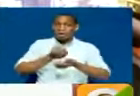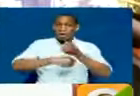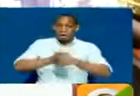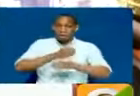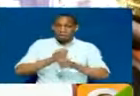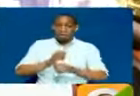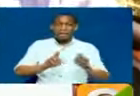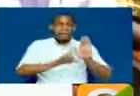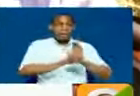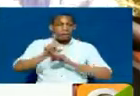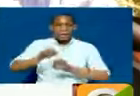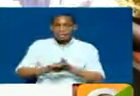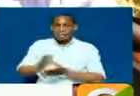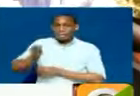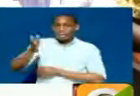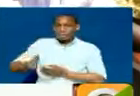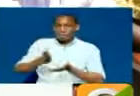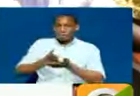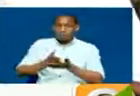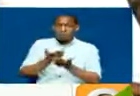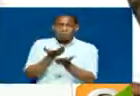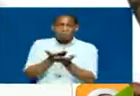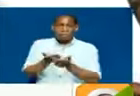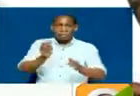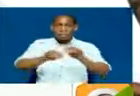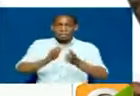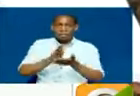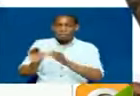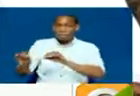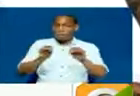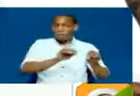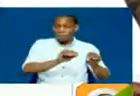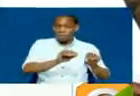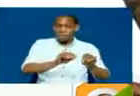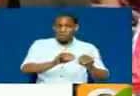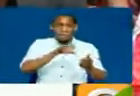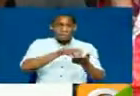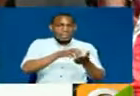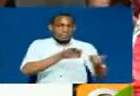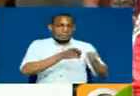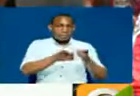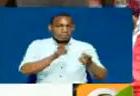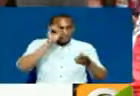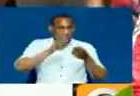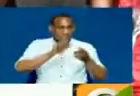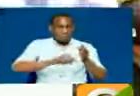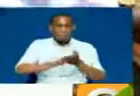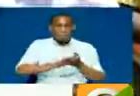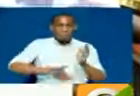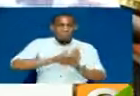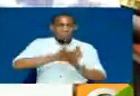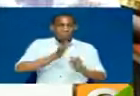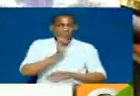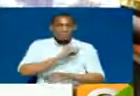with according to the law. Various judges who will be handling election petitions will be transferred to handle the cases in a bid to fast-track